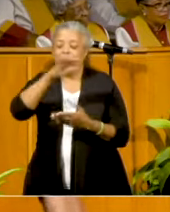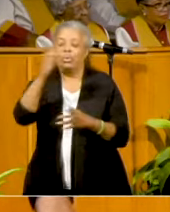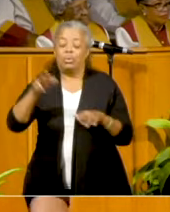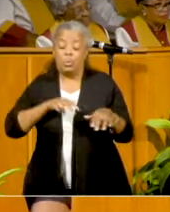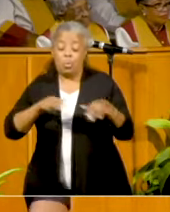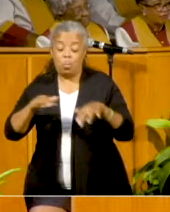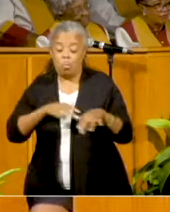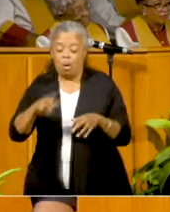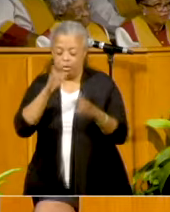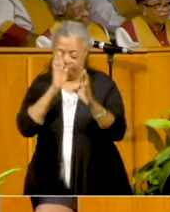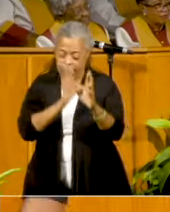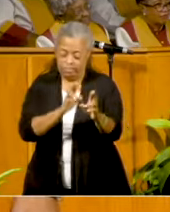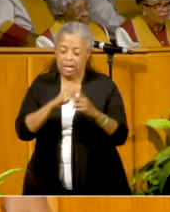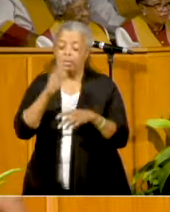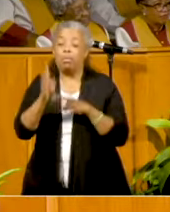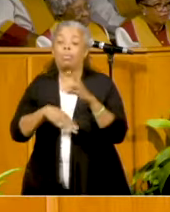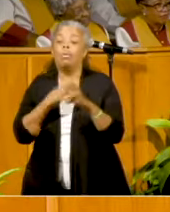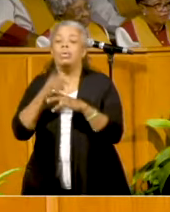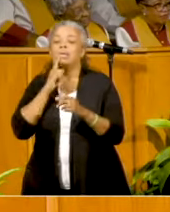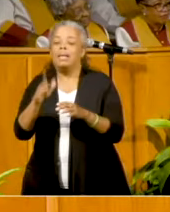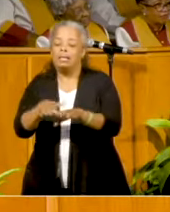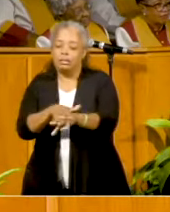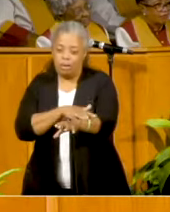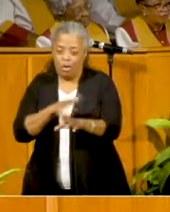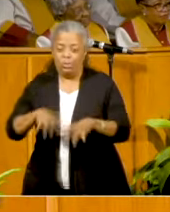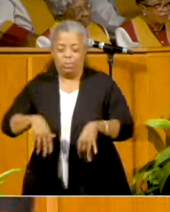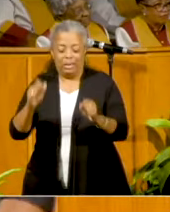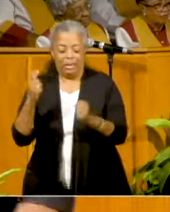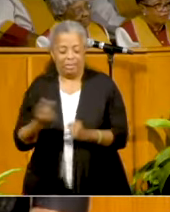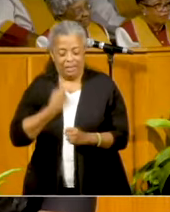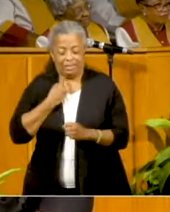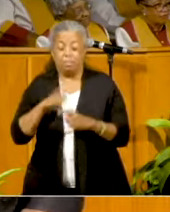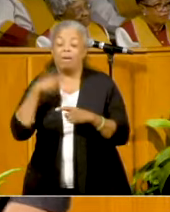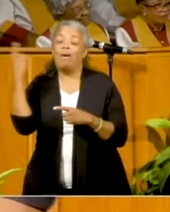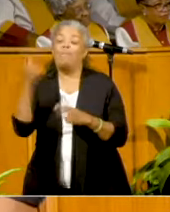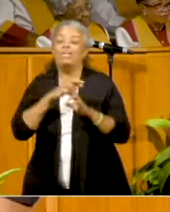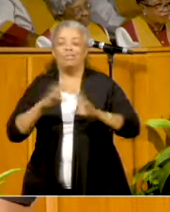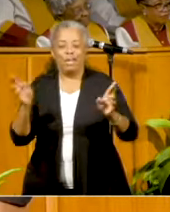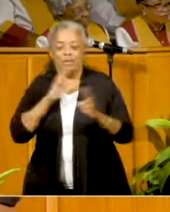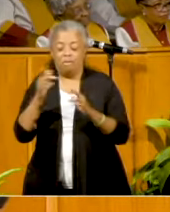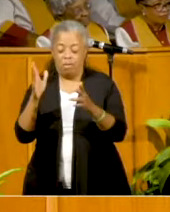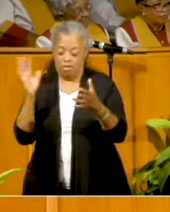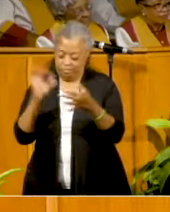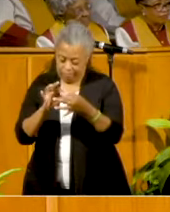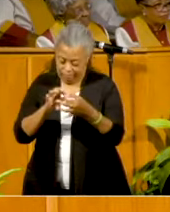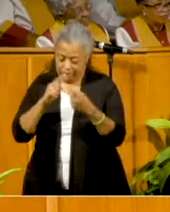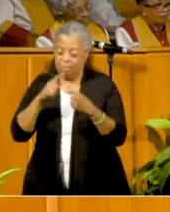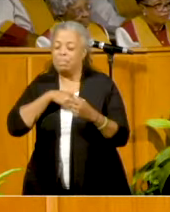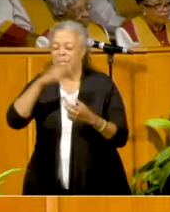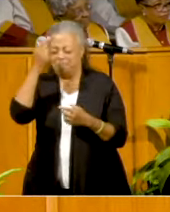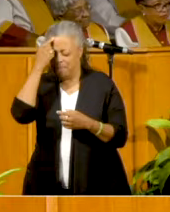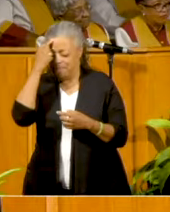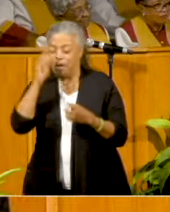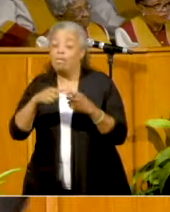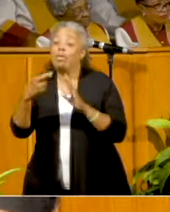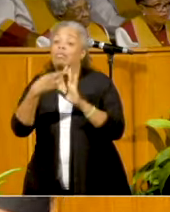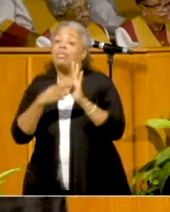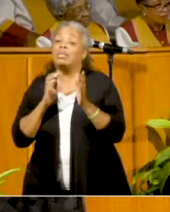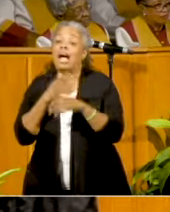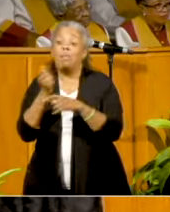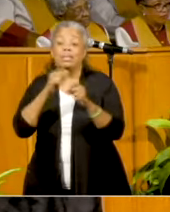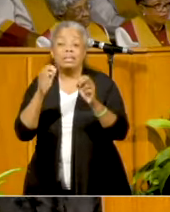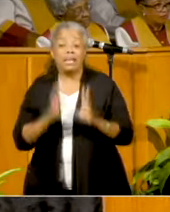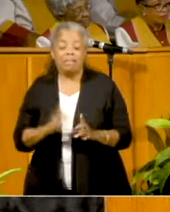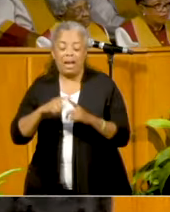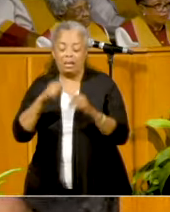walk circumspectly in the world, to be slow to take offense, but always ready for reconciliation, being mindful of the rules of our